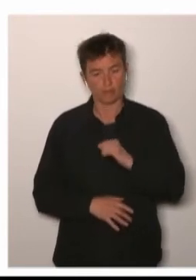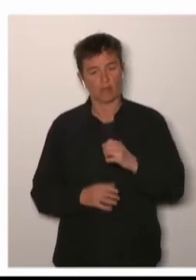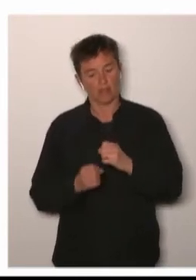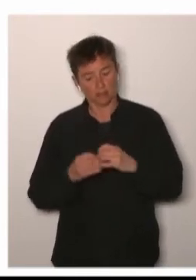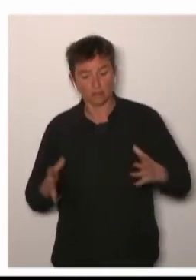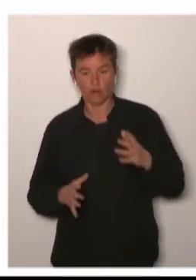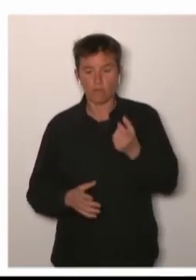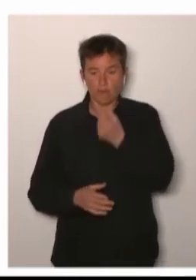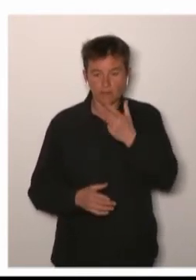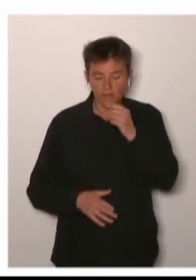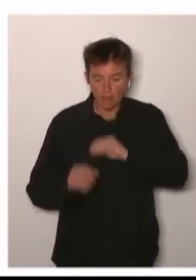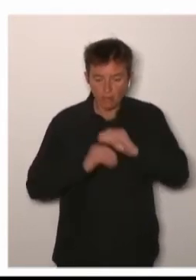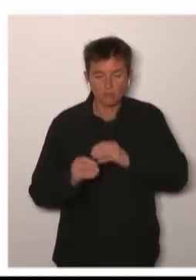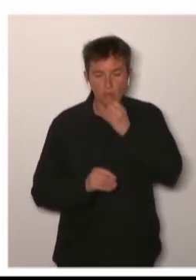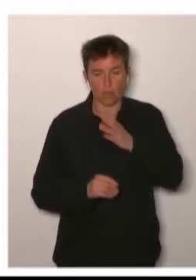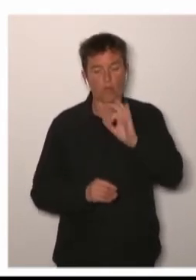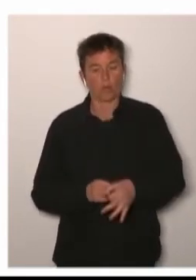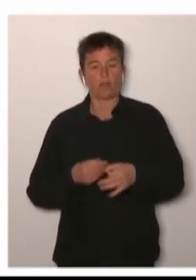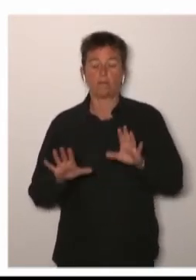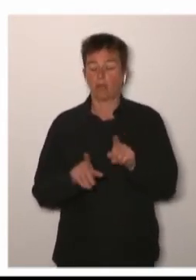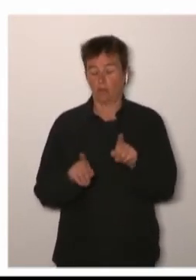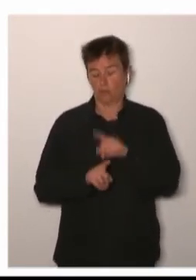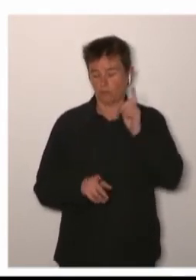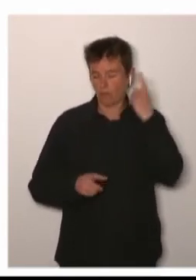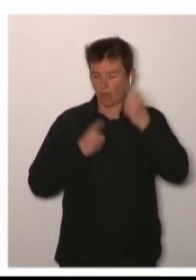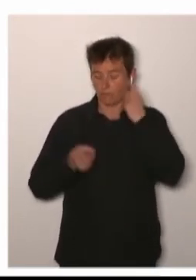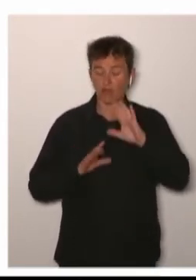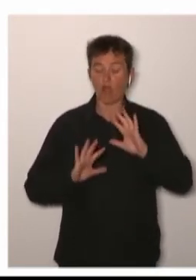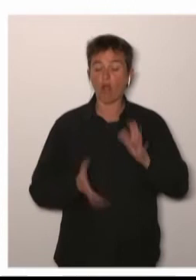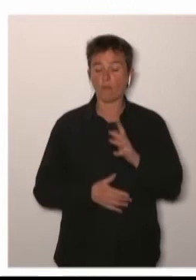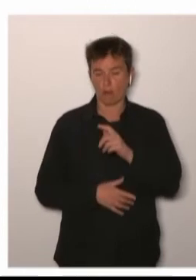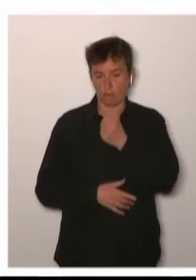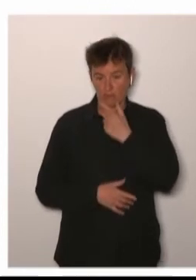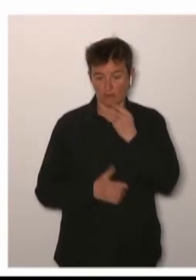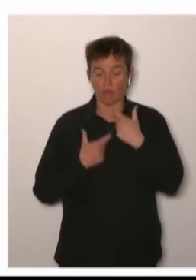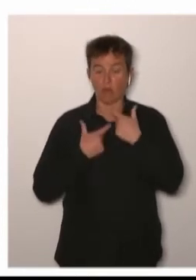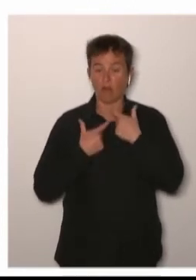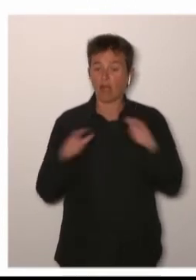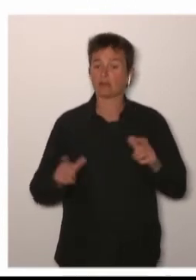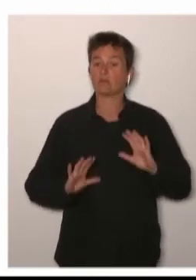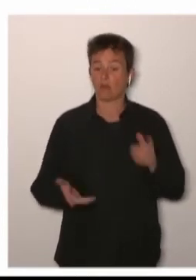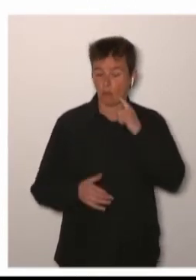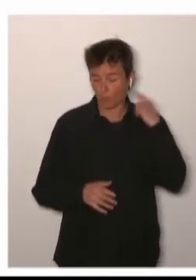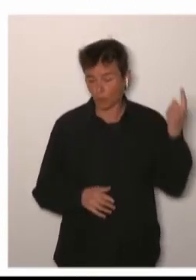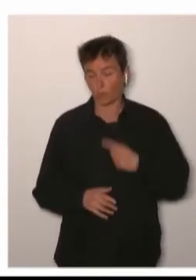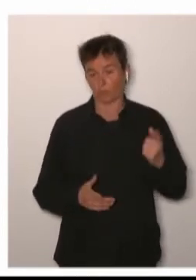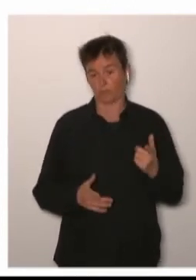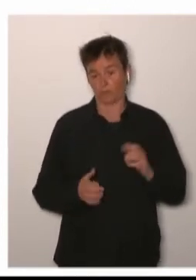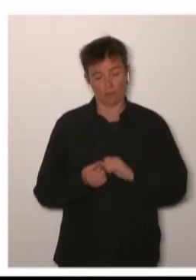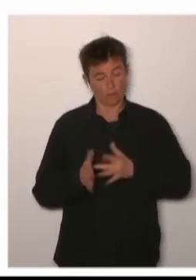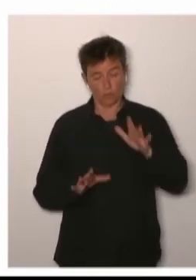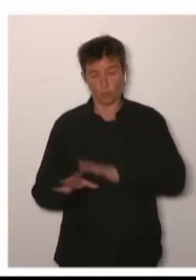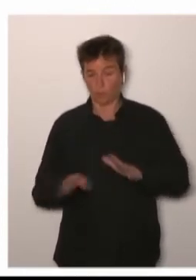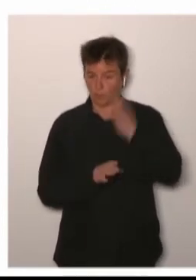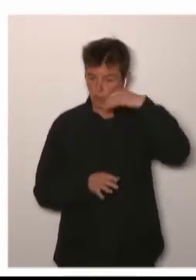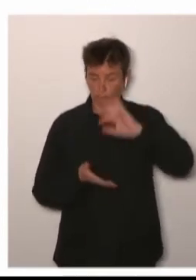we also need to address how this medicine will be accessible, affordable, available across Europe for all children. And